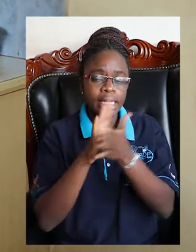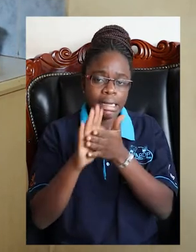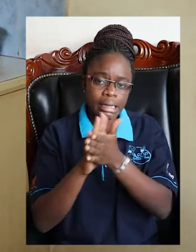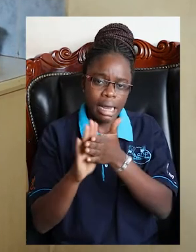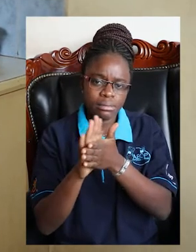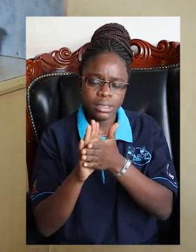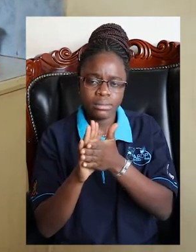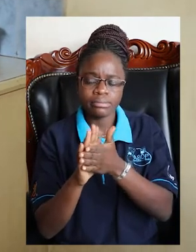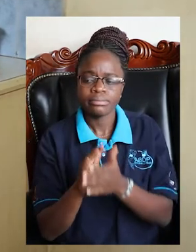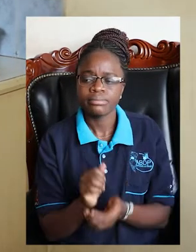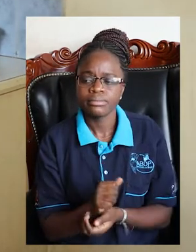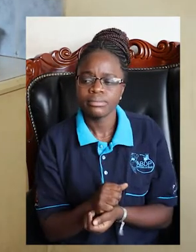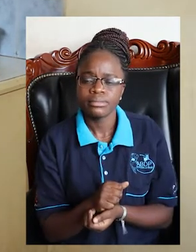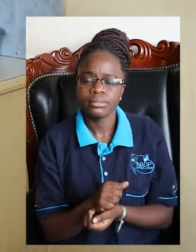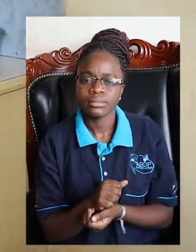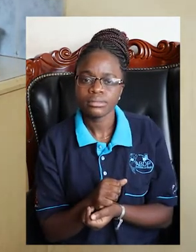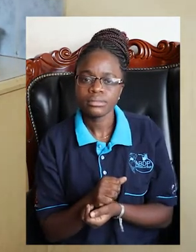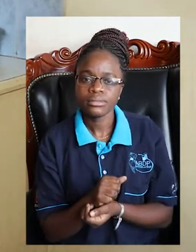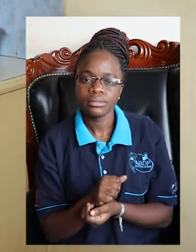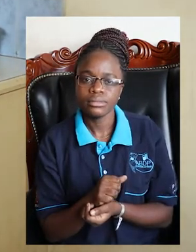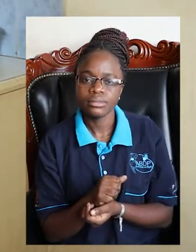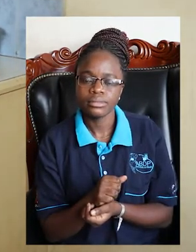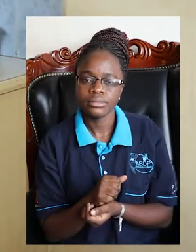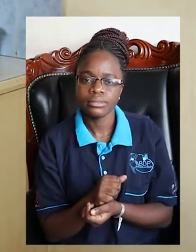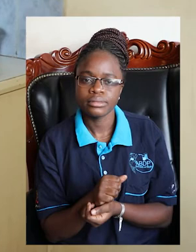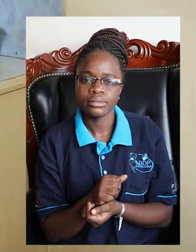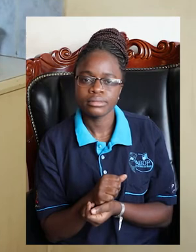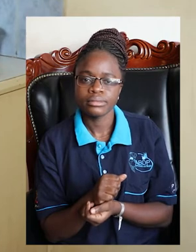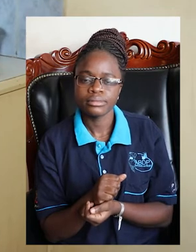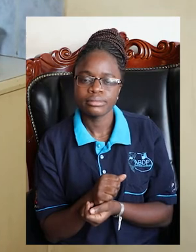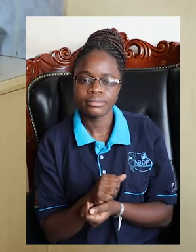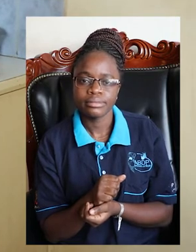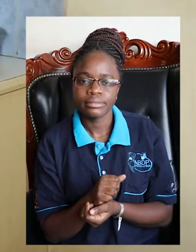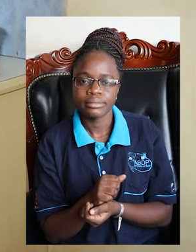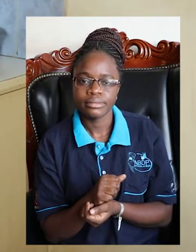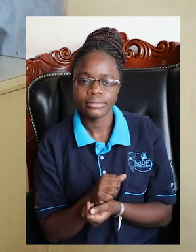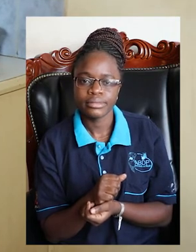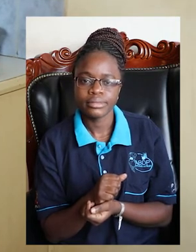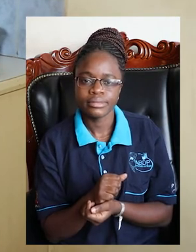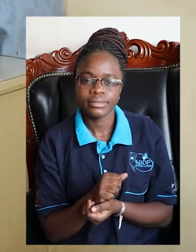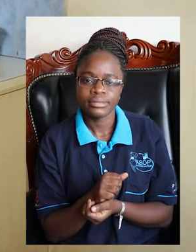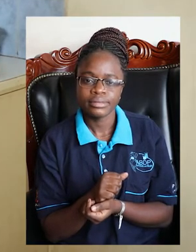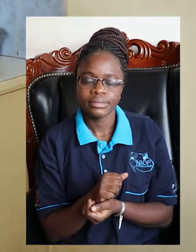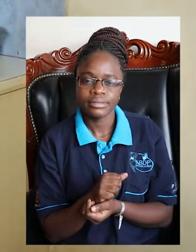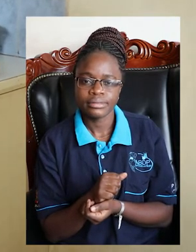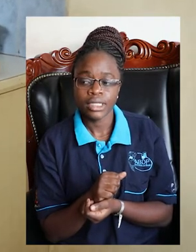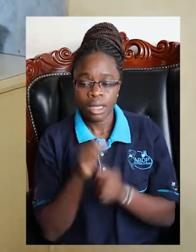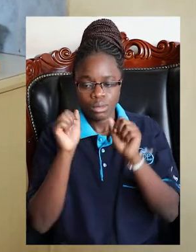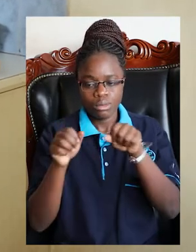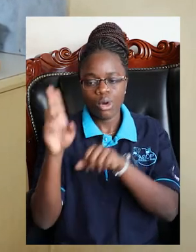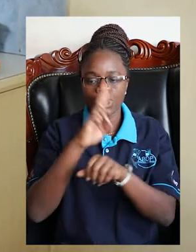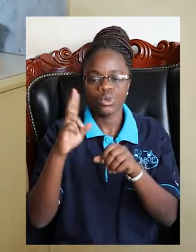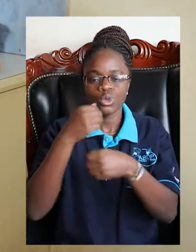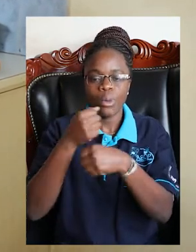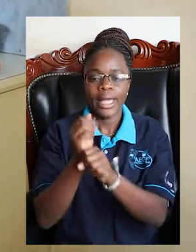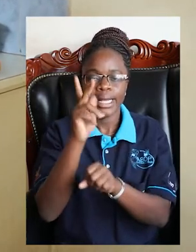and then like this, it will make for you bread crumbs. And then you have bread crumbs. That is the ones you can use for